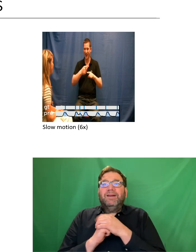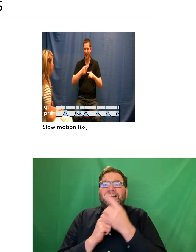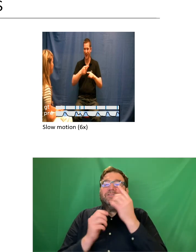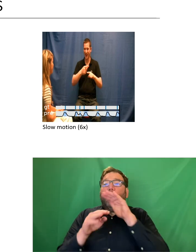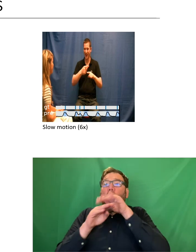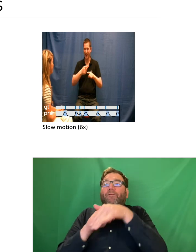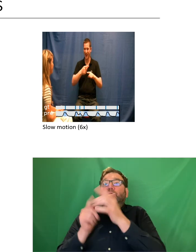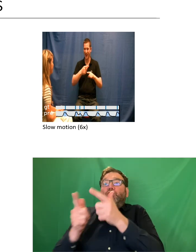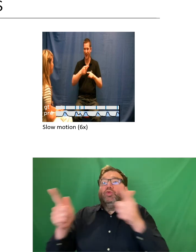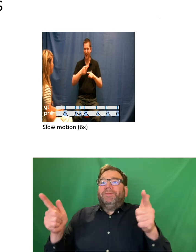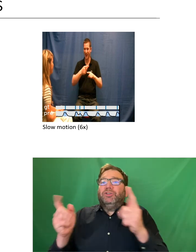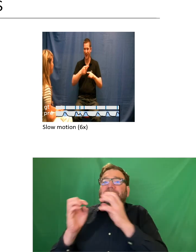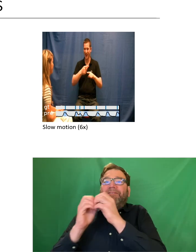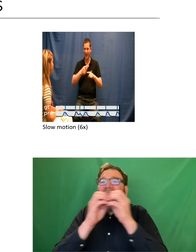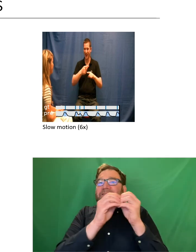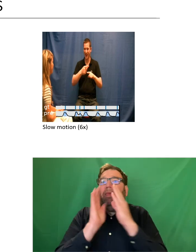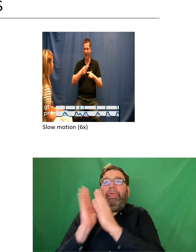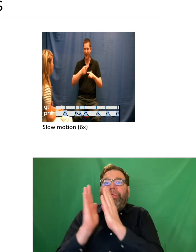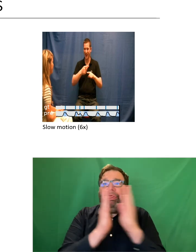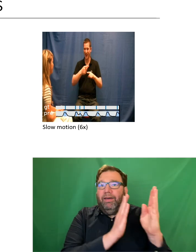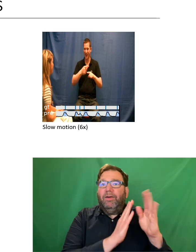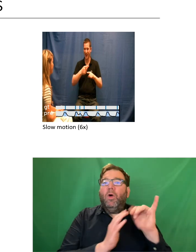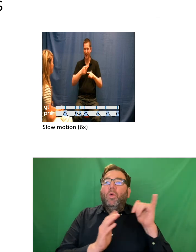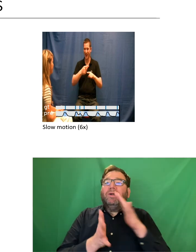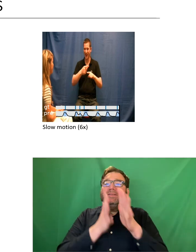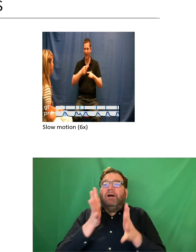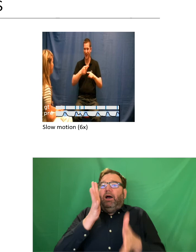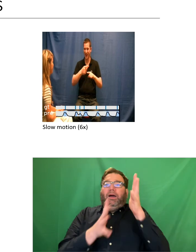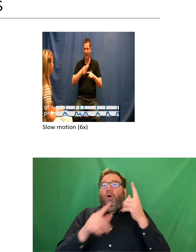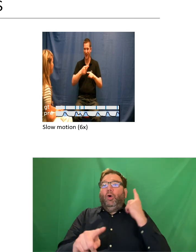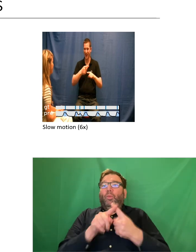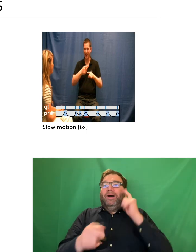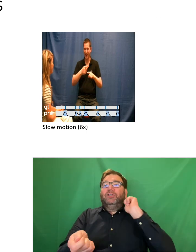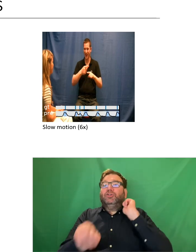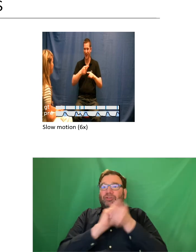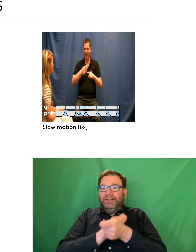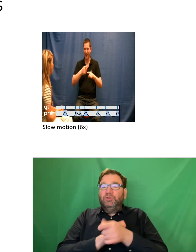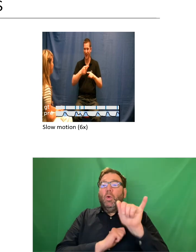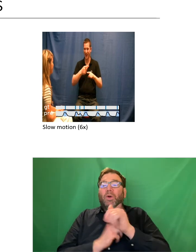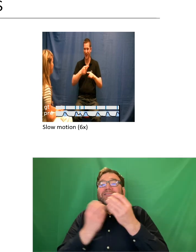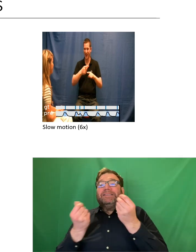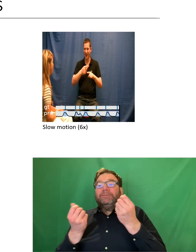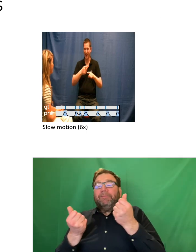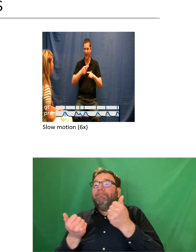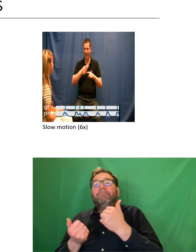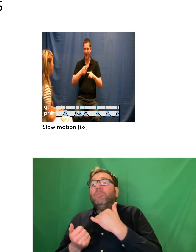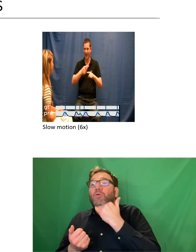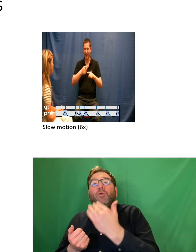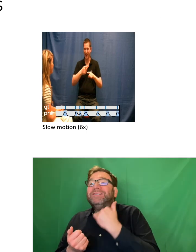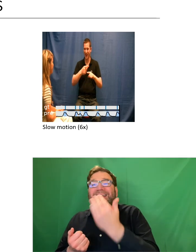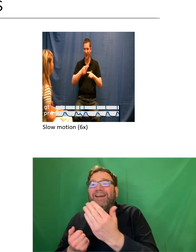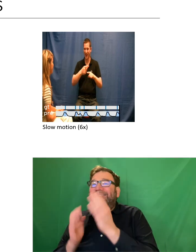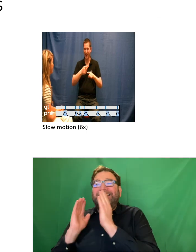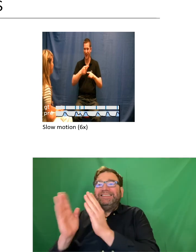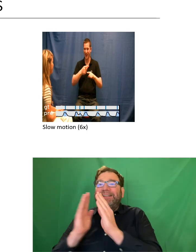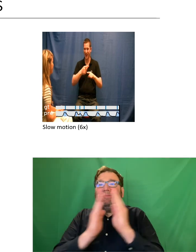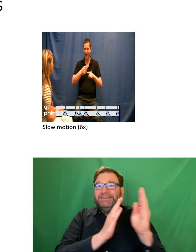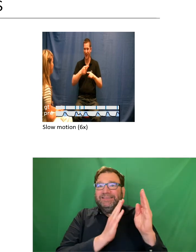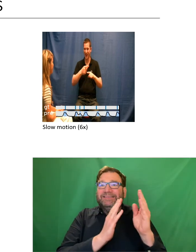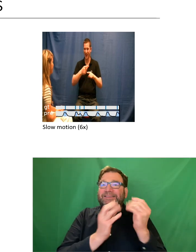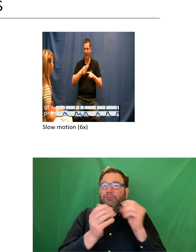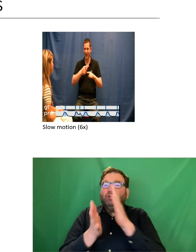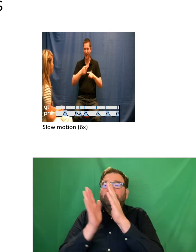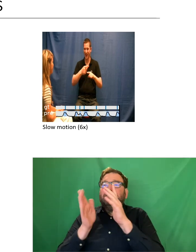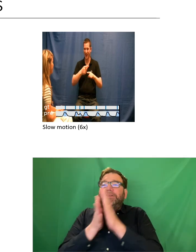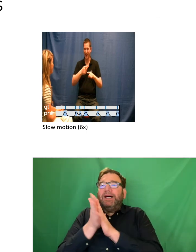model. This includes over-segmenting fingerspelling or abrupt changes during a sign, and under-segmenting very